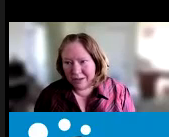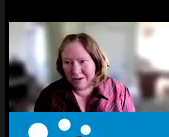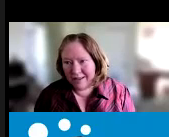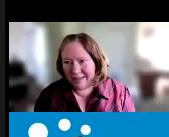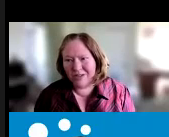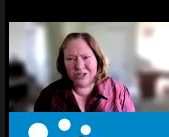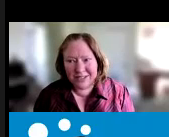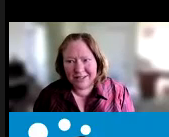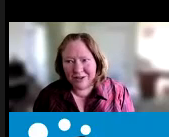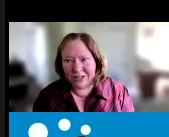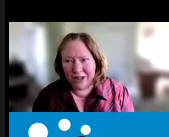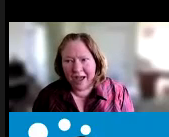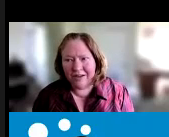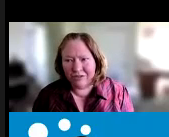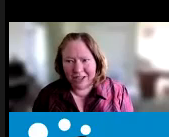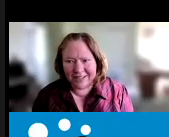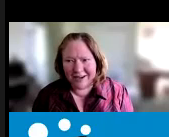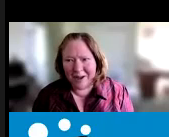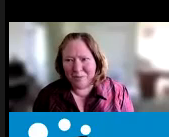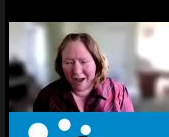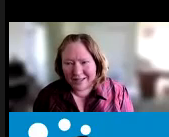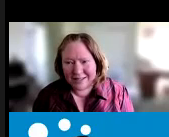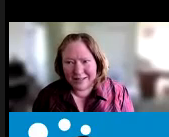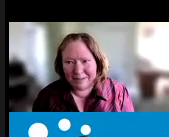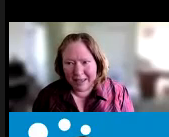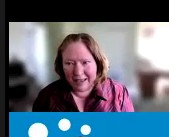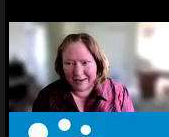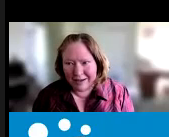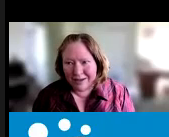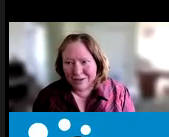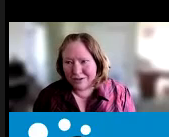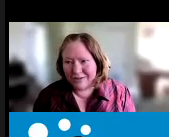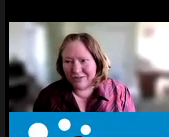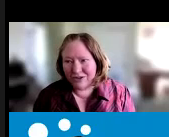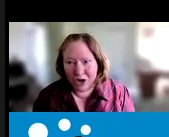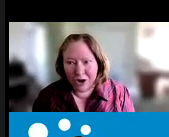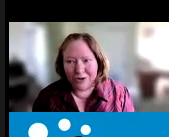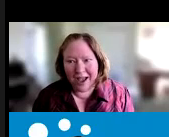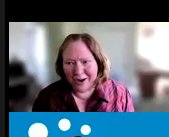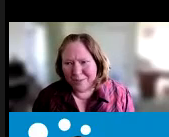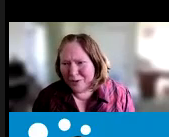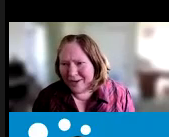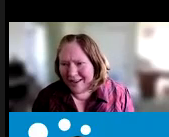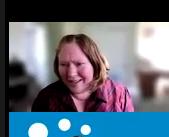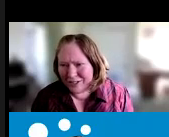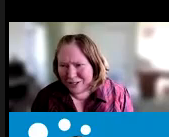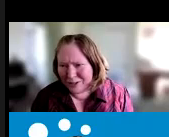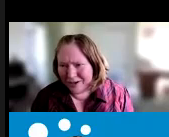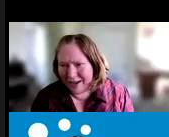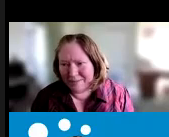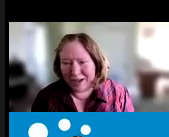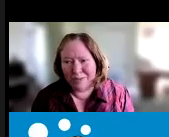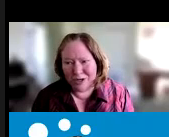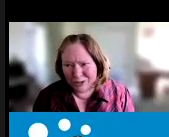available in the community there. There's a lot of things that I'm constantly being sort of shown how to put